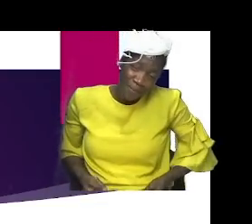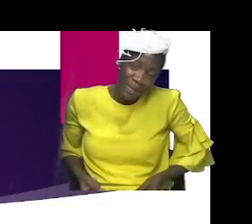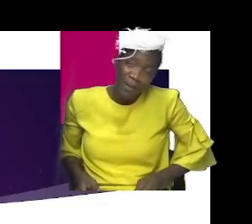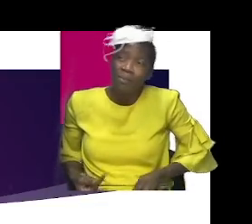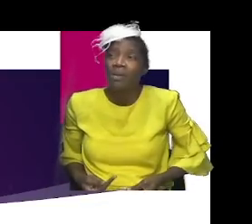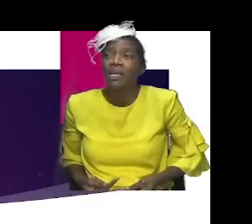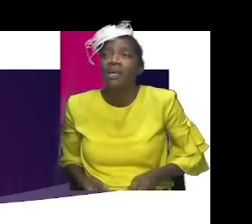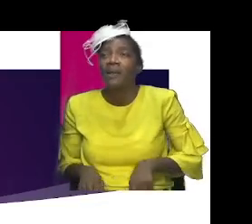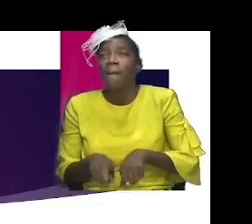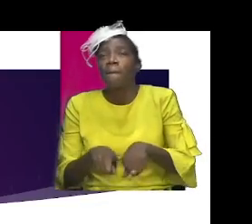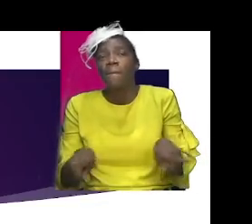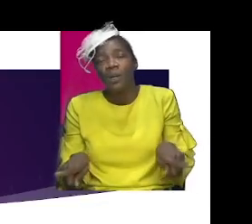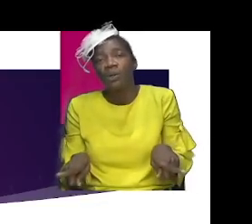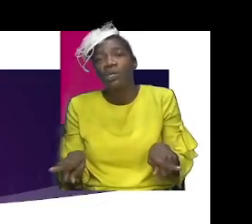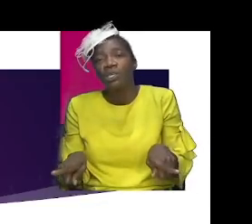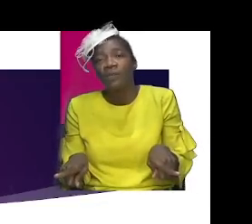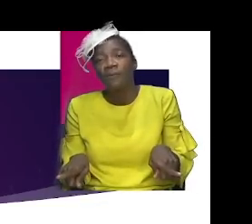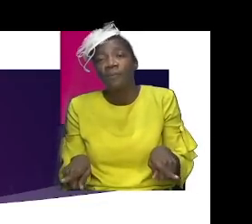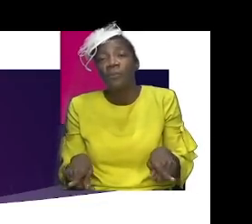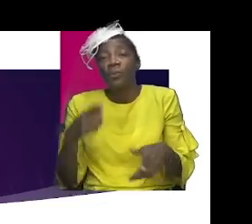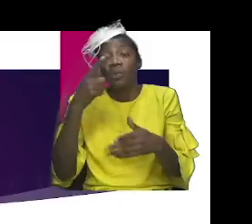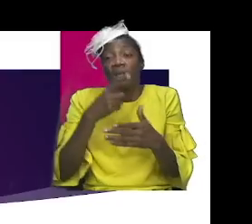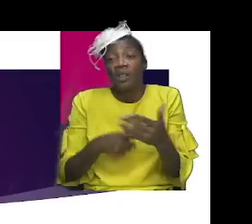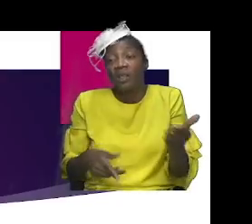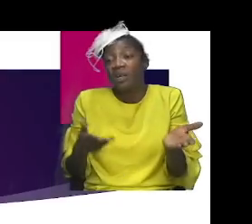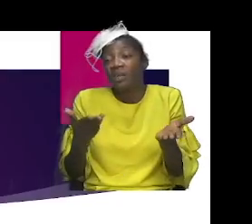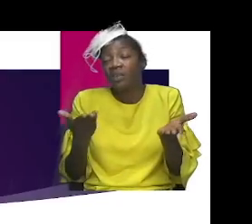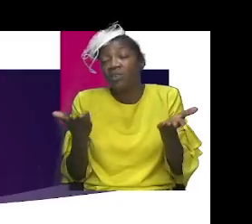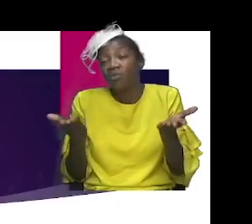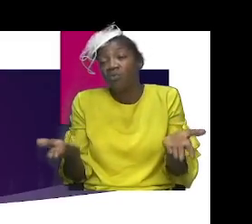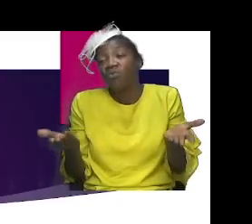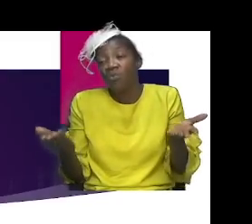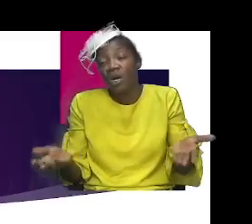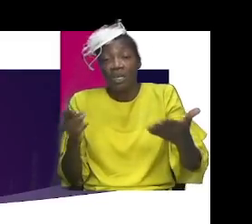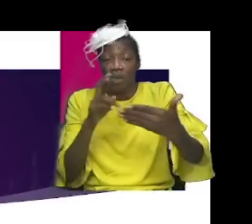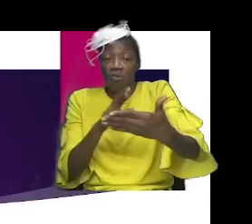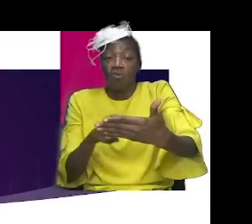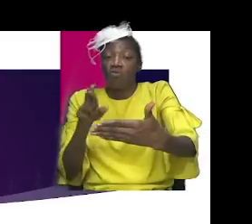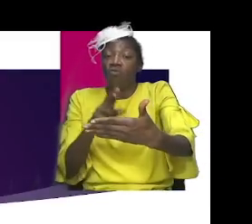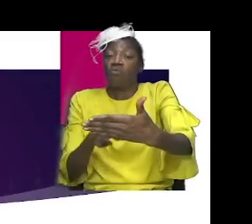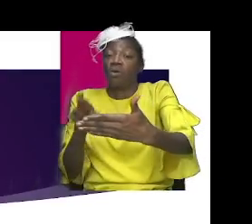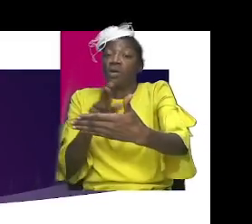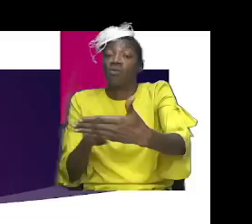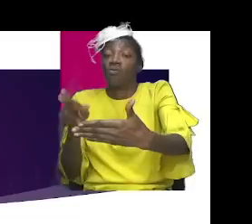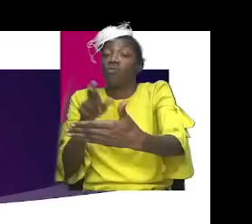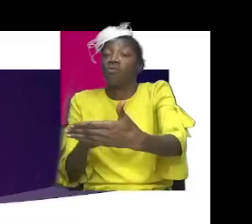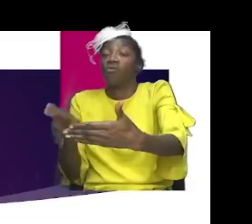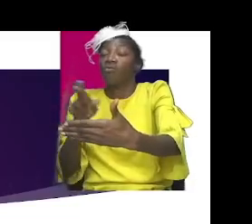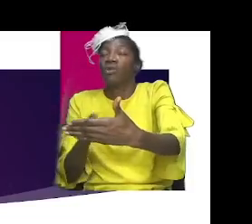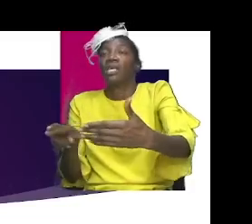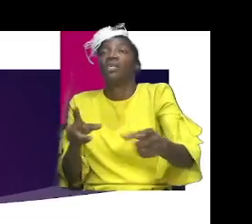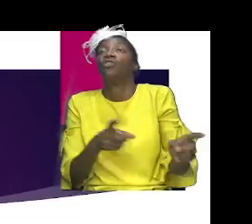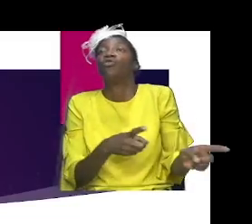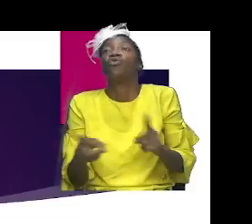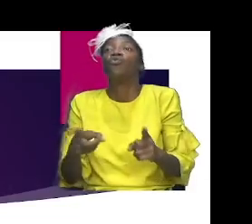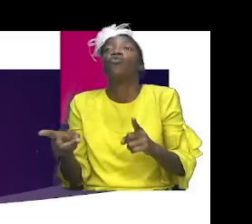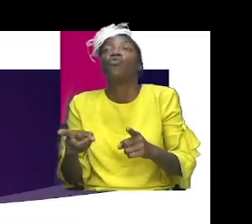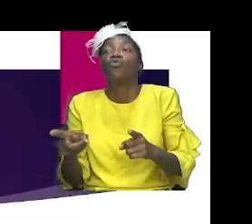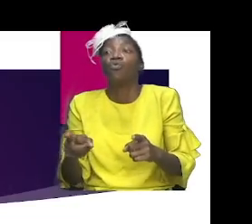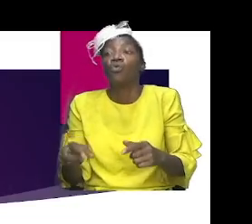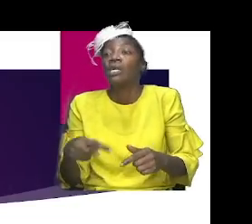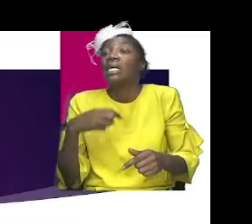But brethren, that is what recordings do. It tells you,